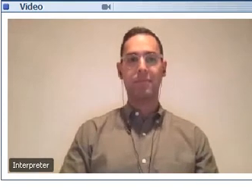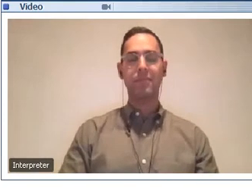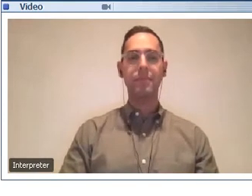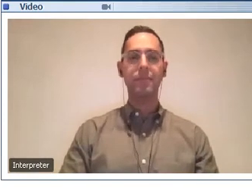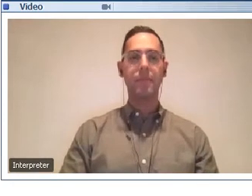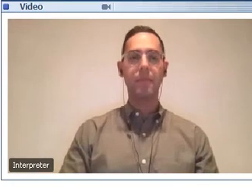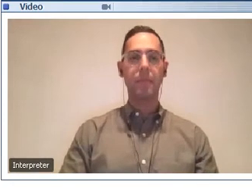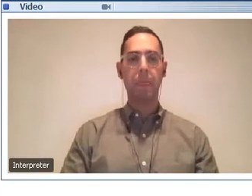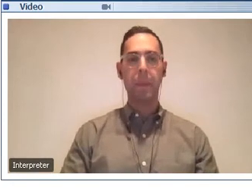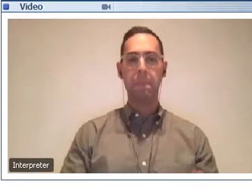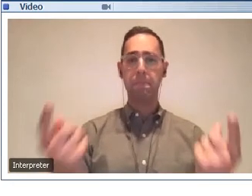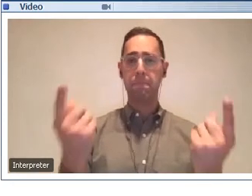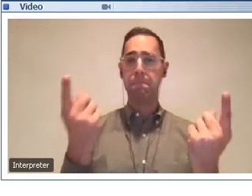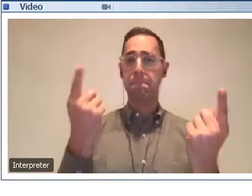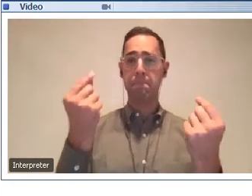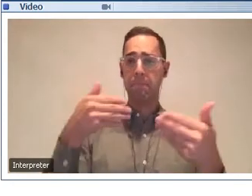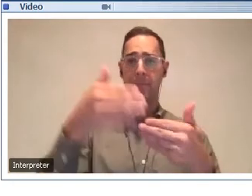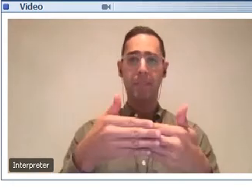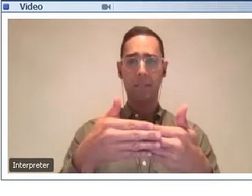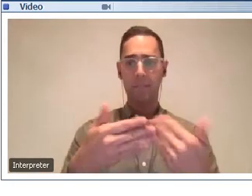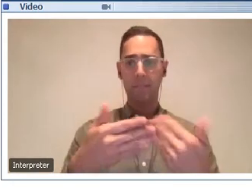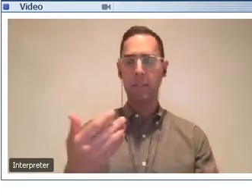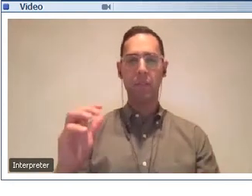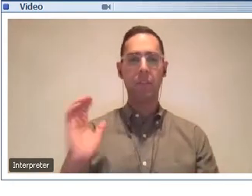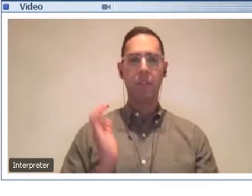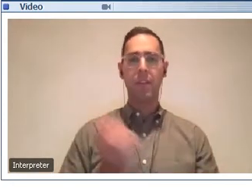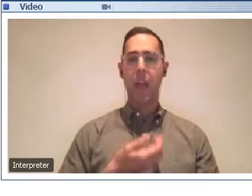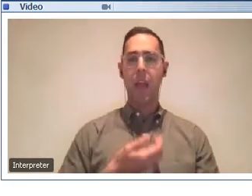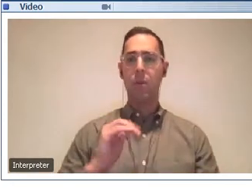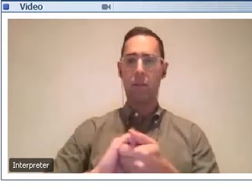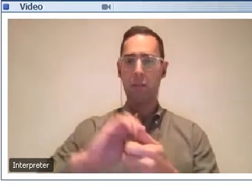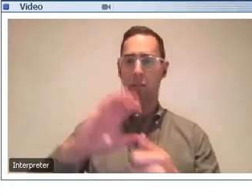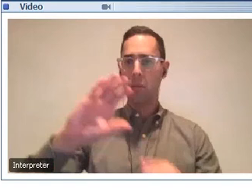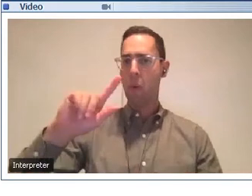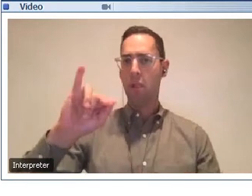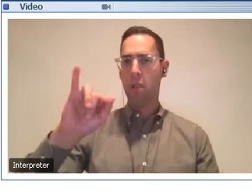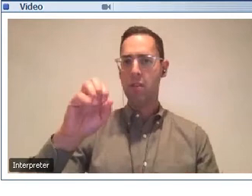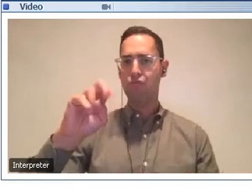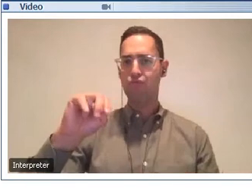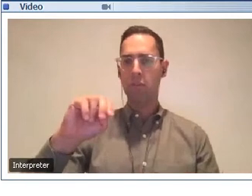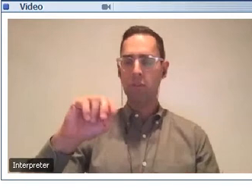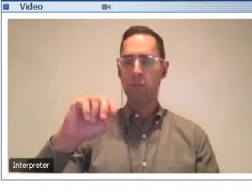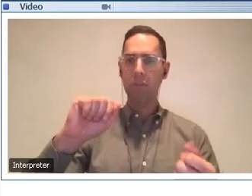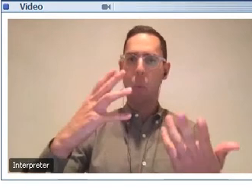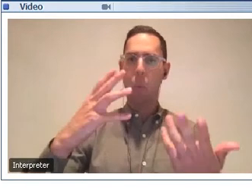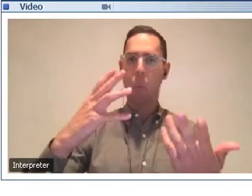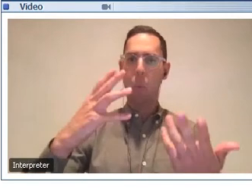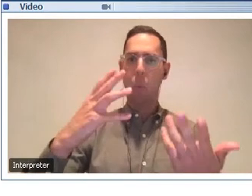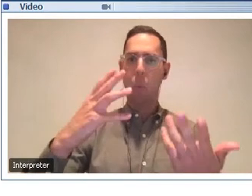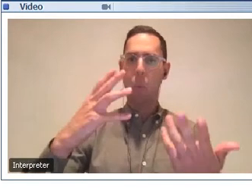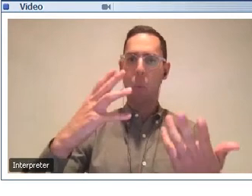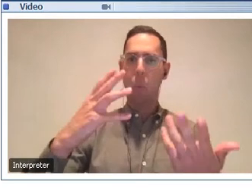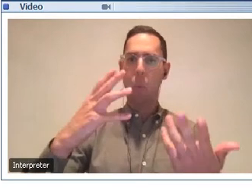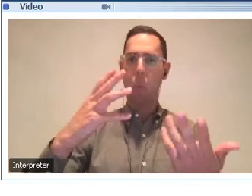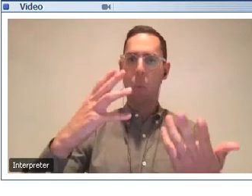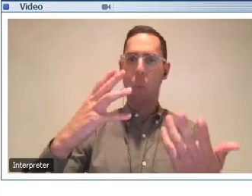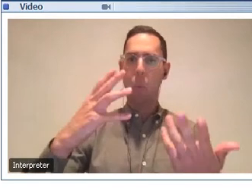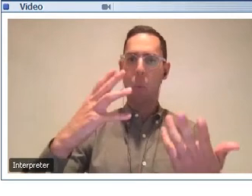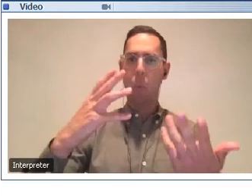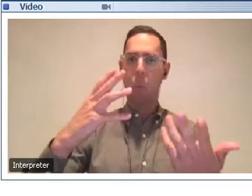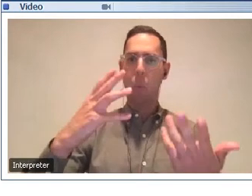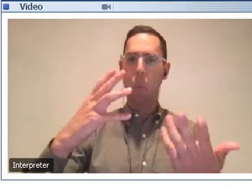So our next steps, our coalition is working on paid sick days and other family support issues. We're also trying to expand